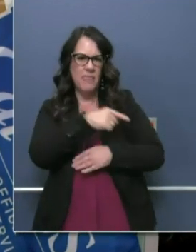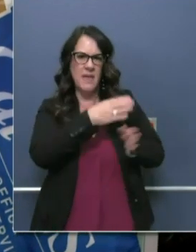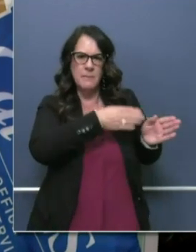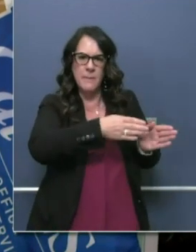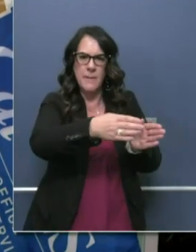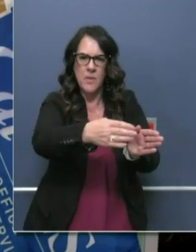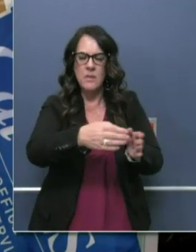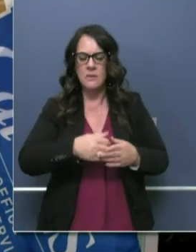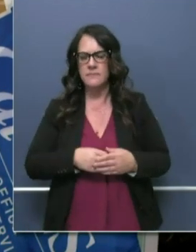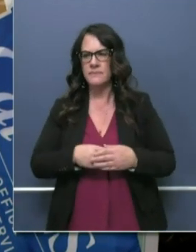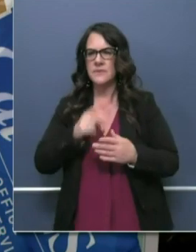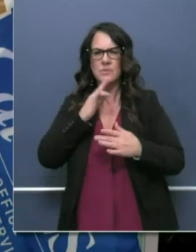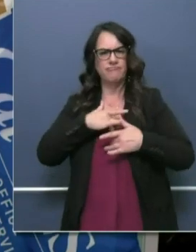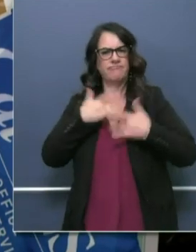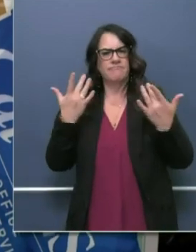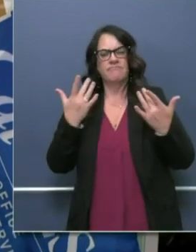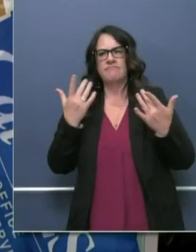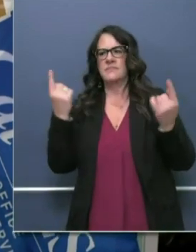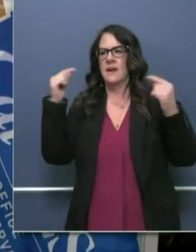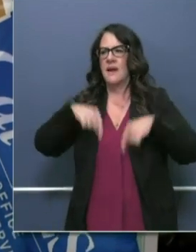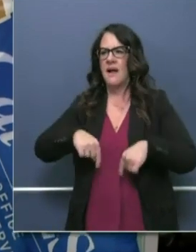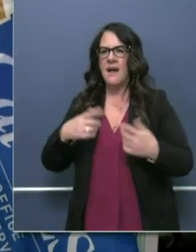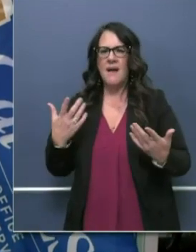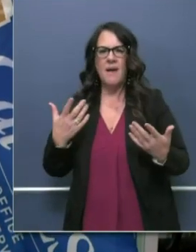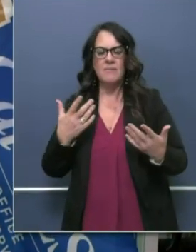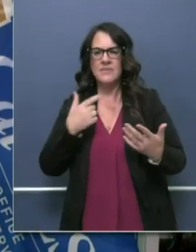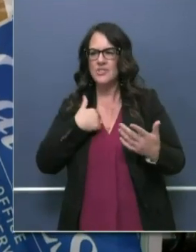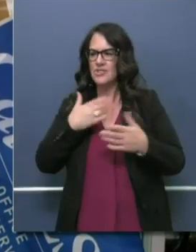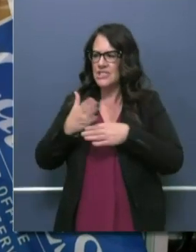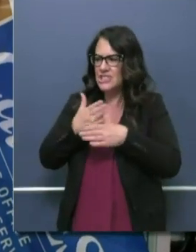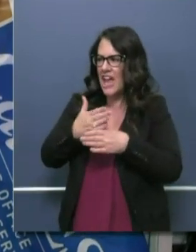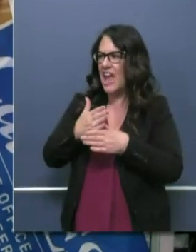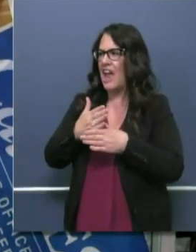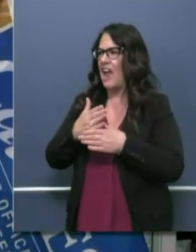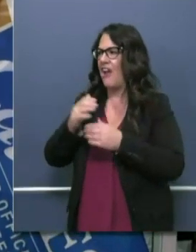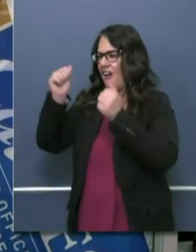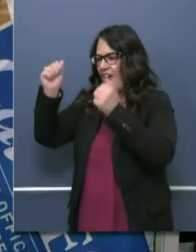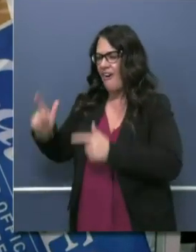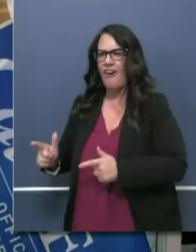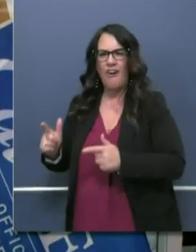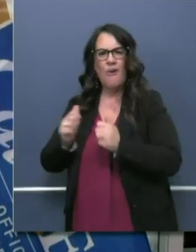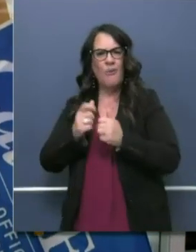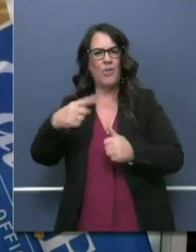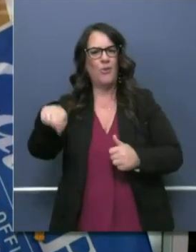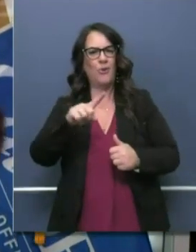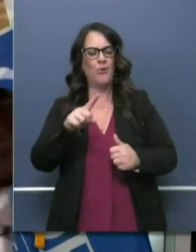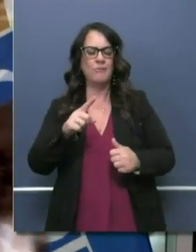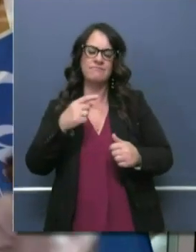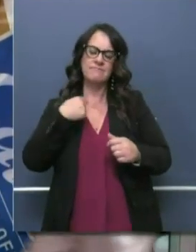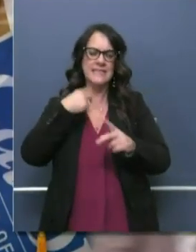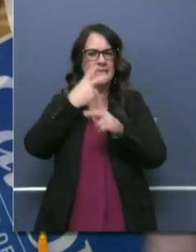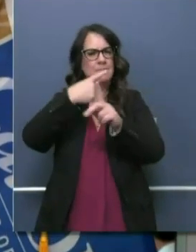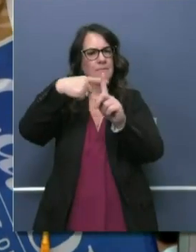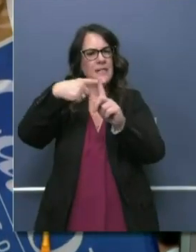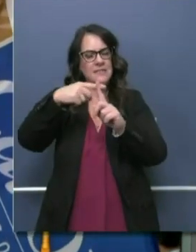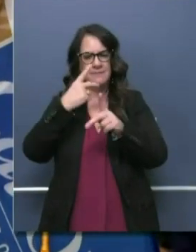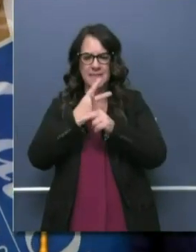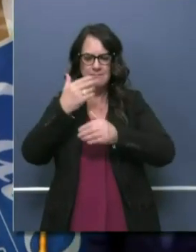it's really a thrill to be here at this time to be talking about all of this positive movement forward. Thank you.